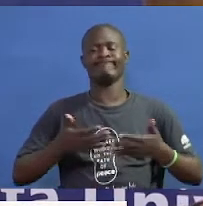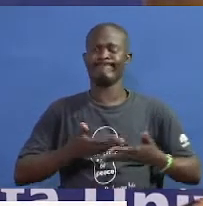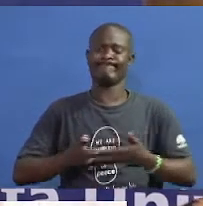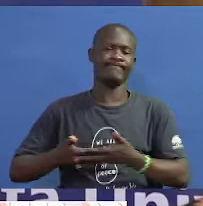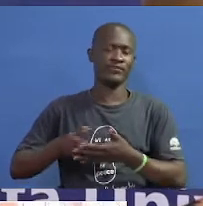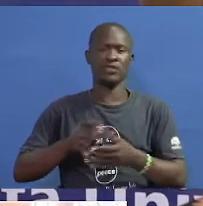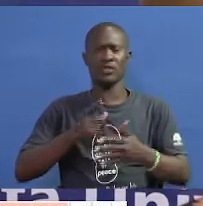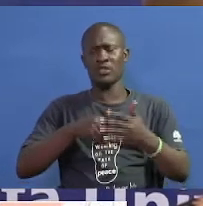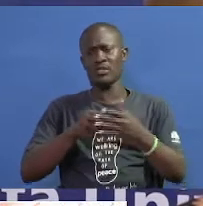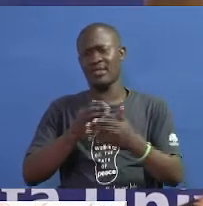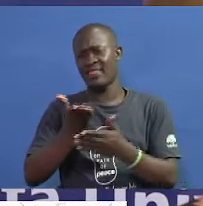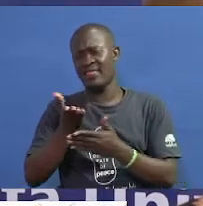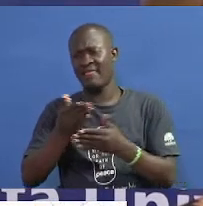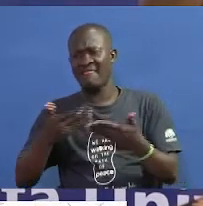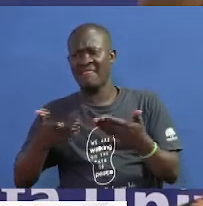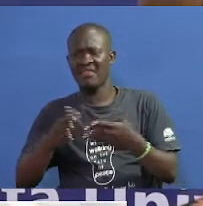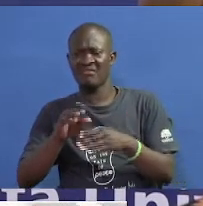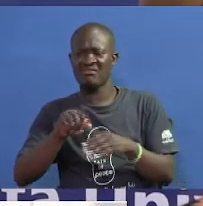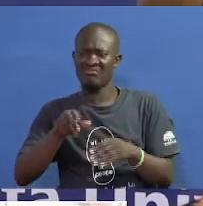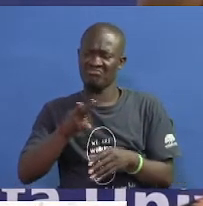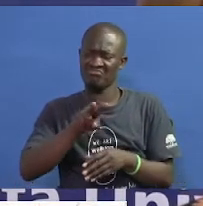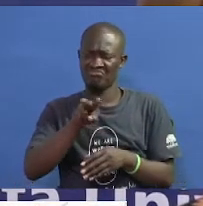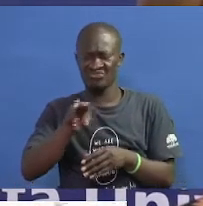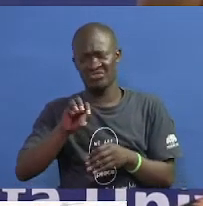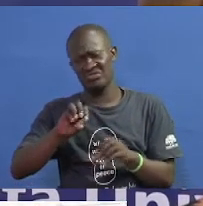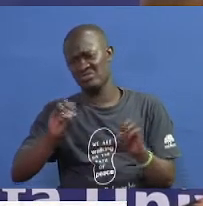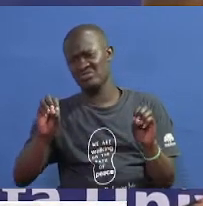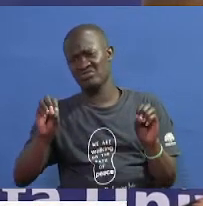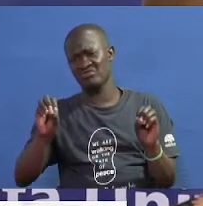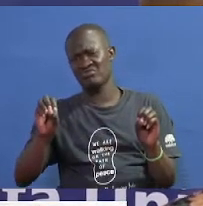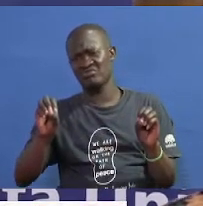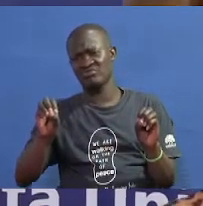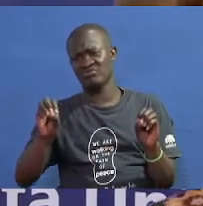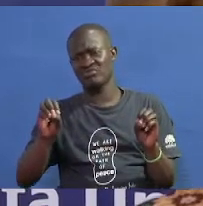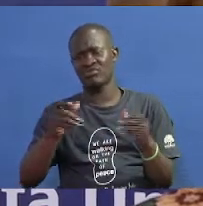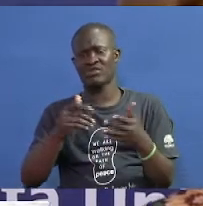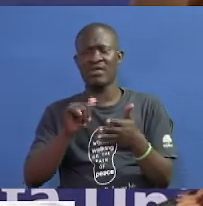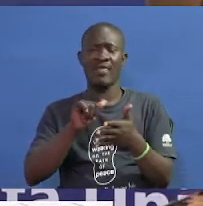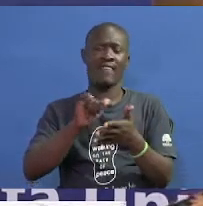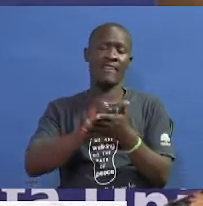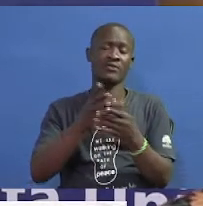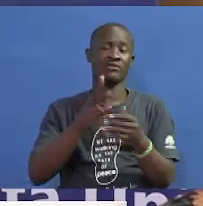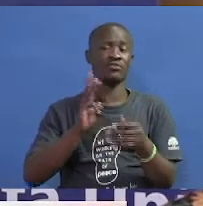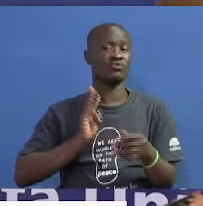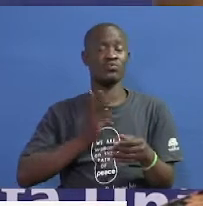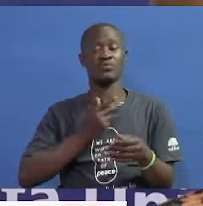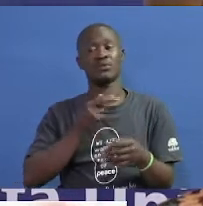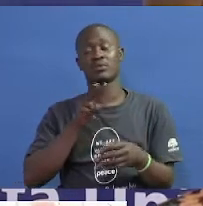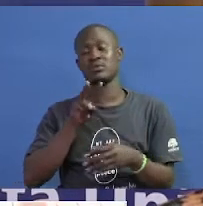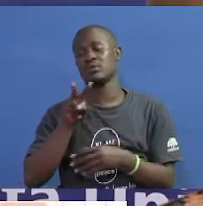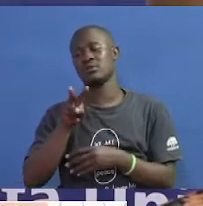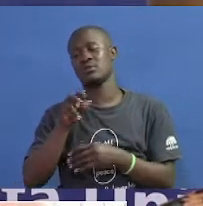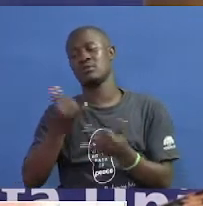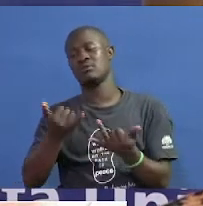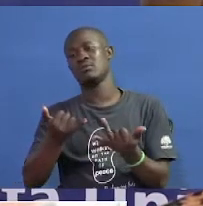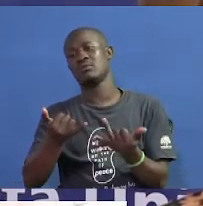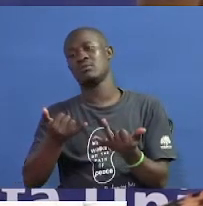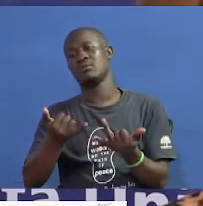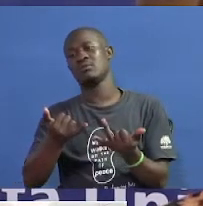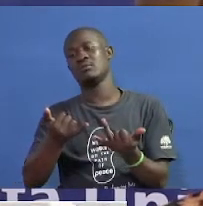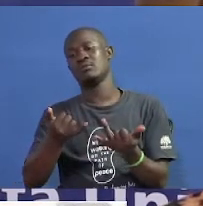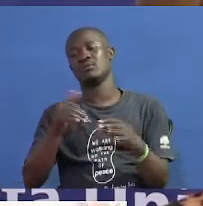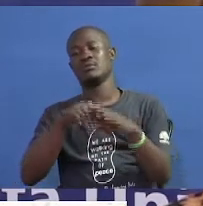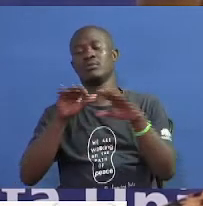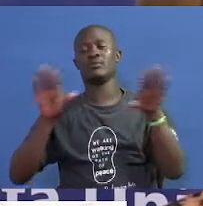there things that you couldn't identify in the previous pre-existing ultrasounds that we can now get to see under